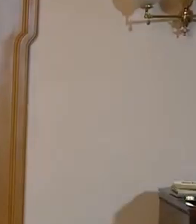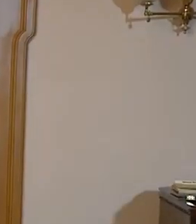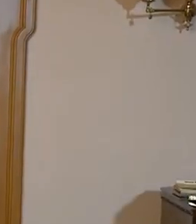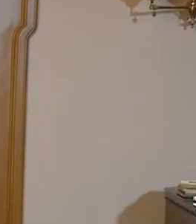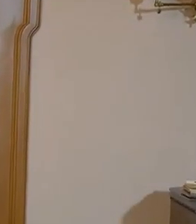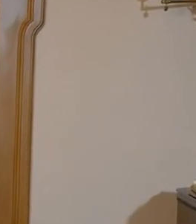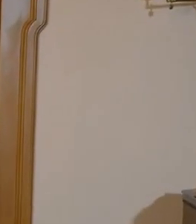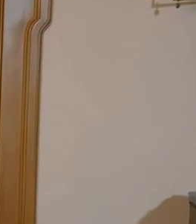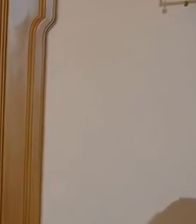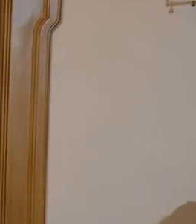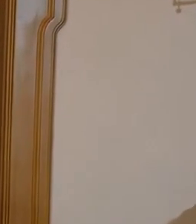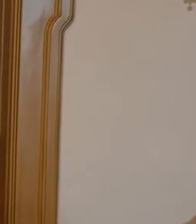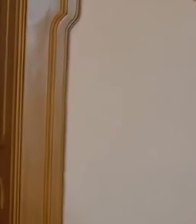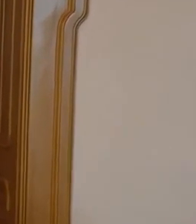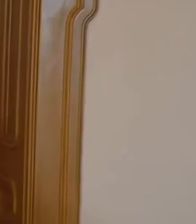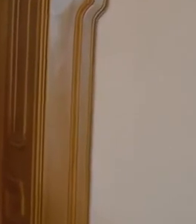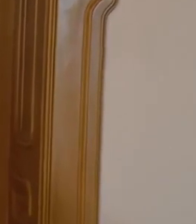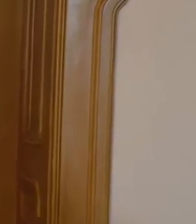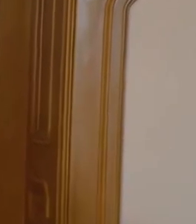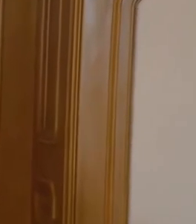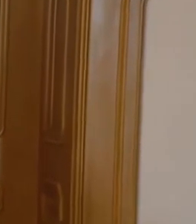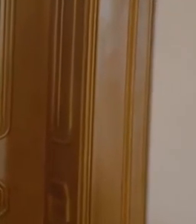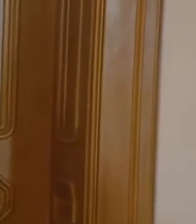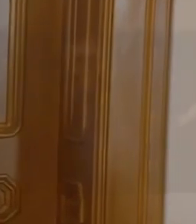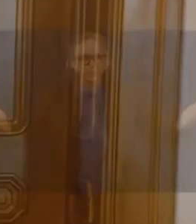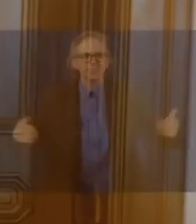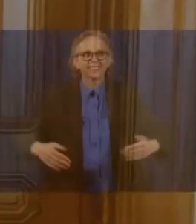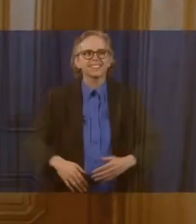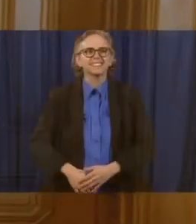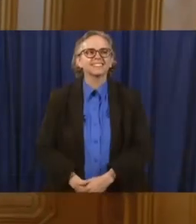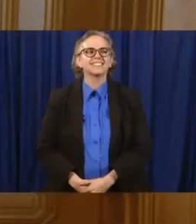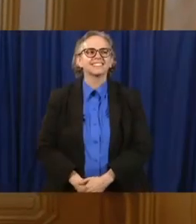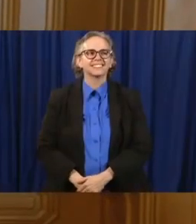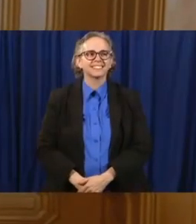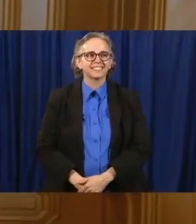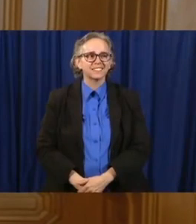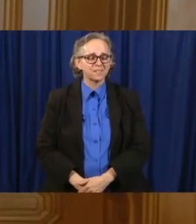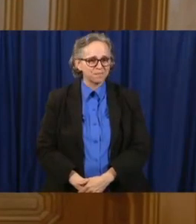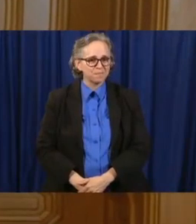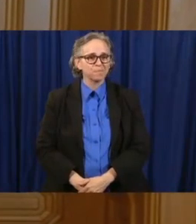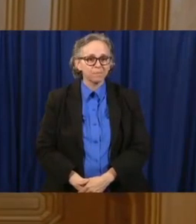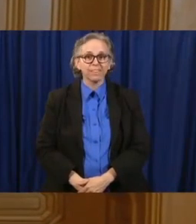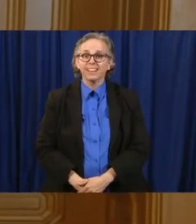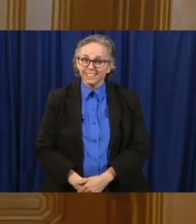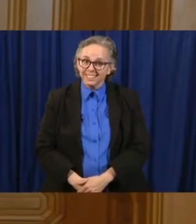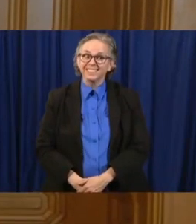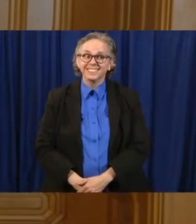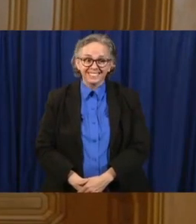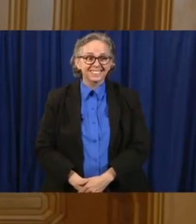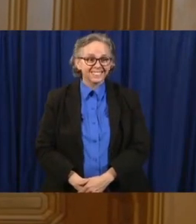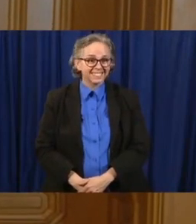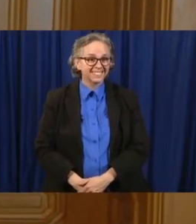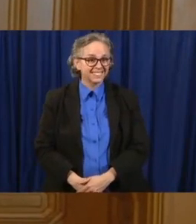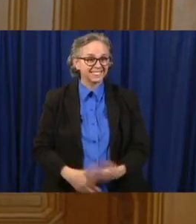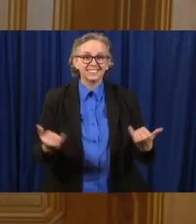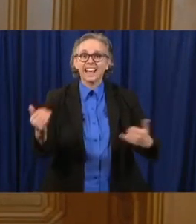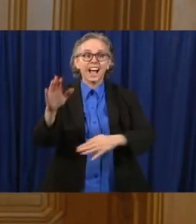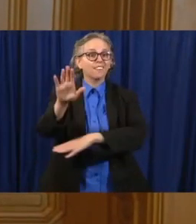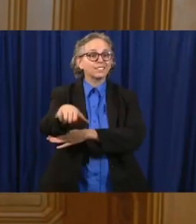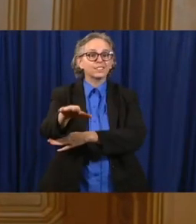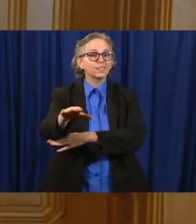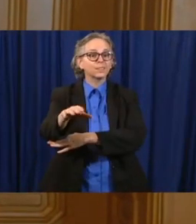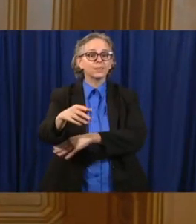This is an ABC6 News special report. Governor Mike DeWine is about to hold his daily briefing on the coronavirus in